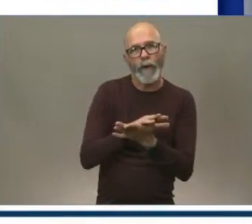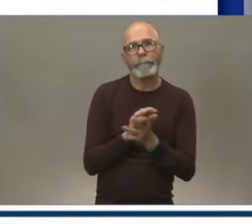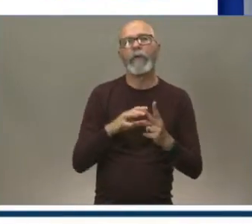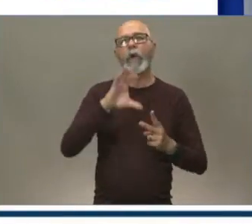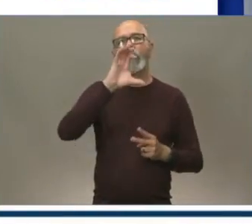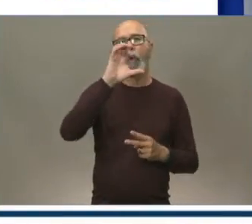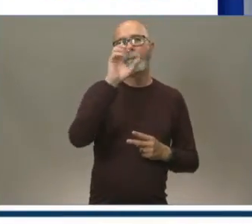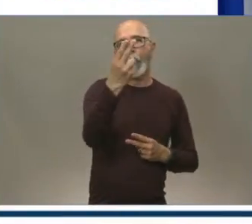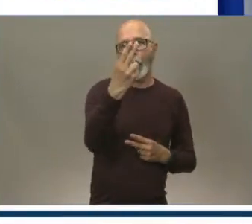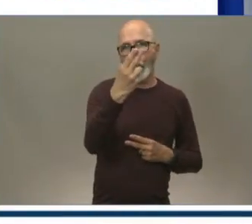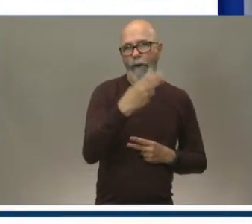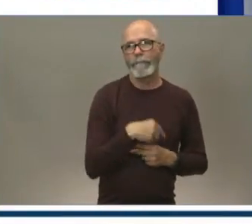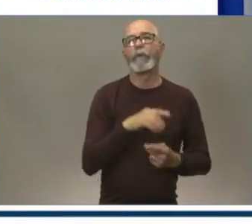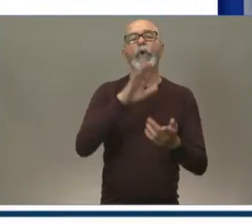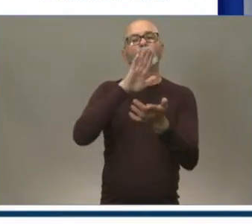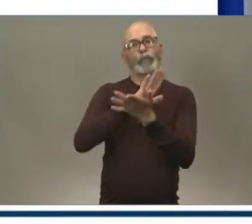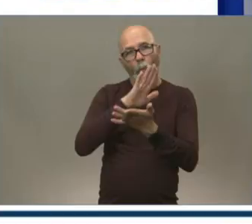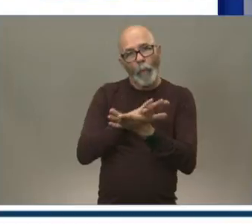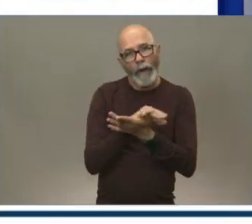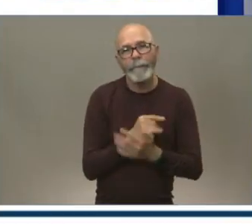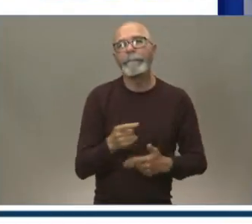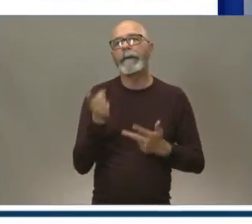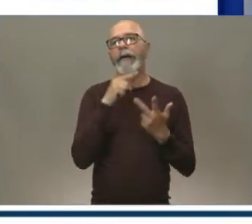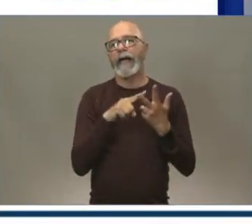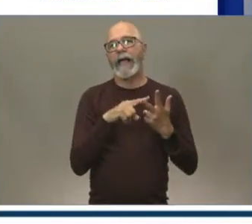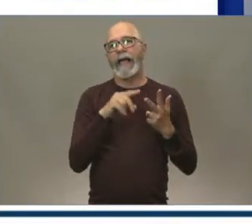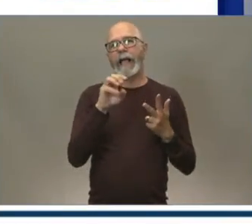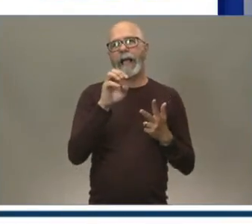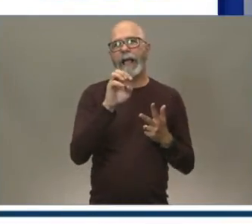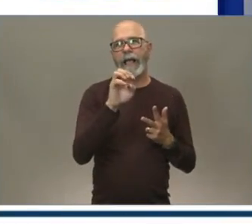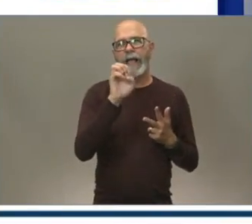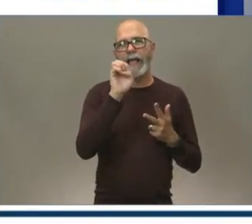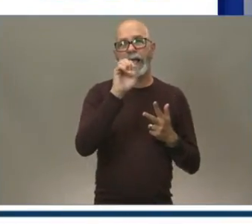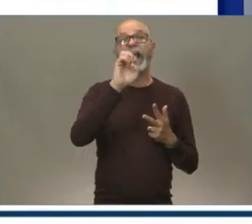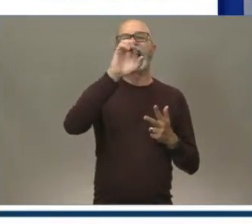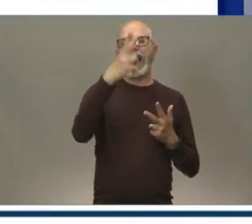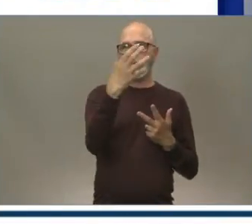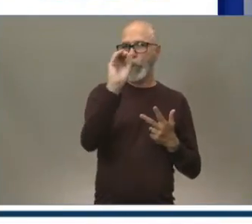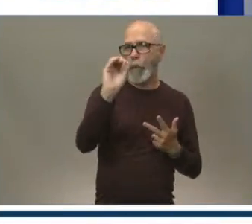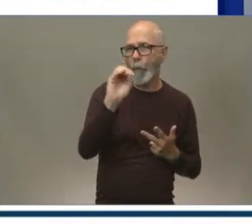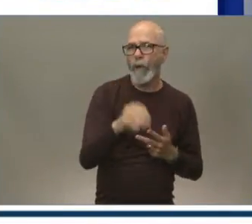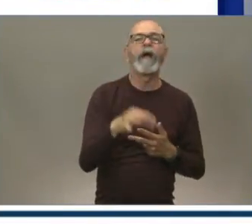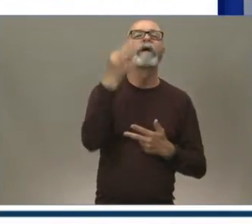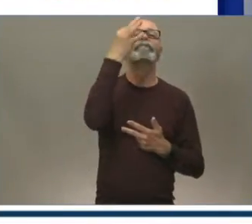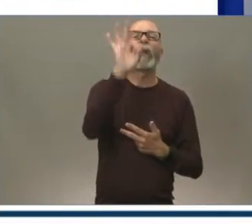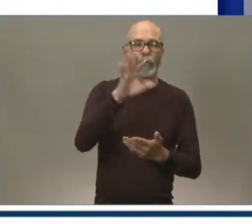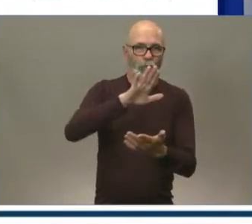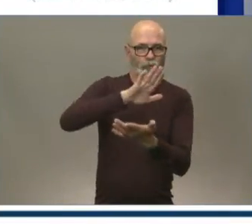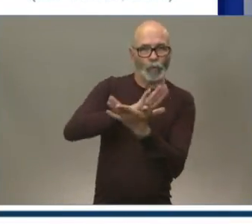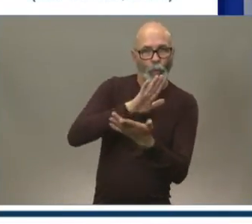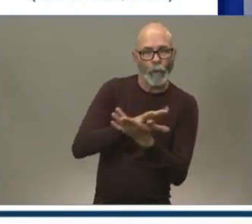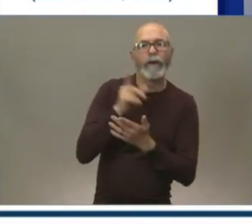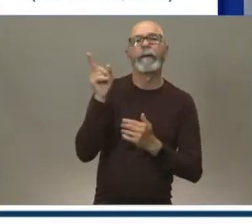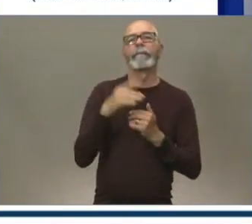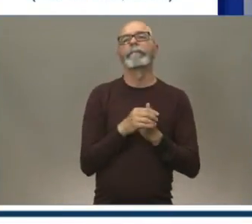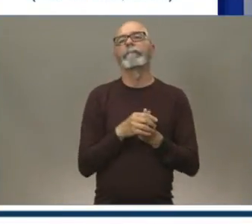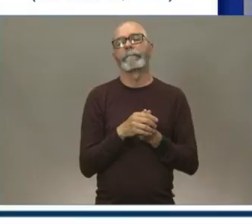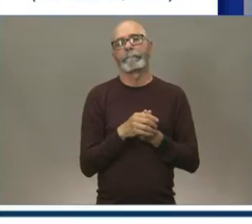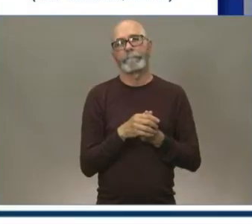High Family of Schools, École Secondaire Mosaïque, École du Carrefour, and École Bois